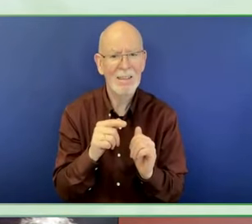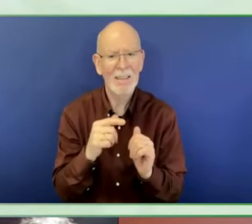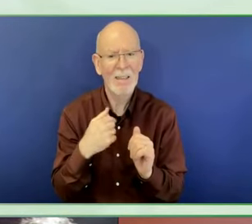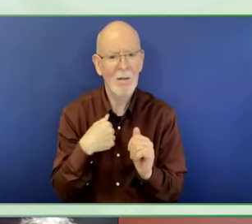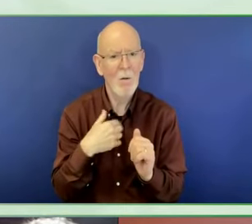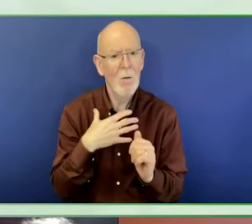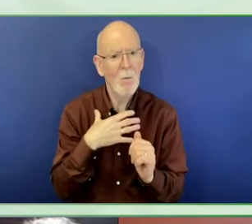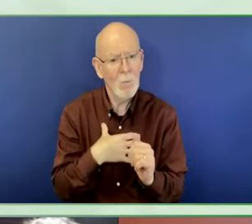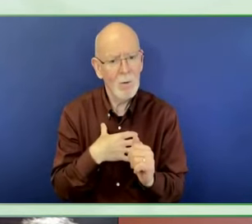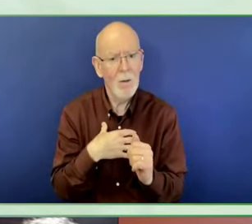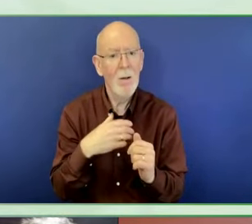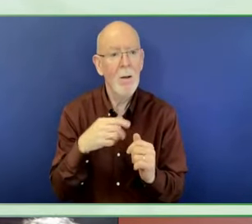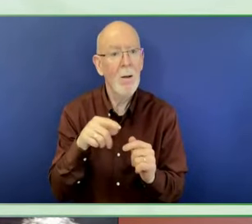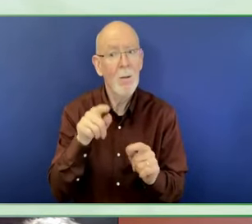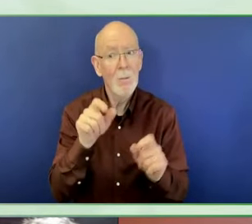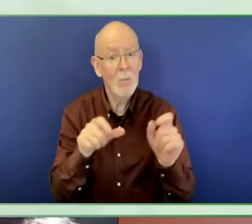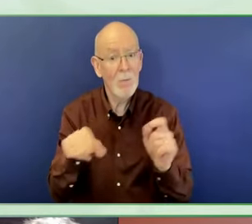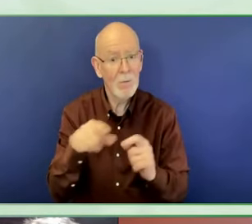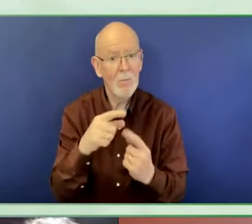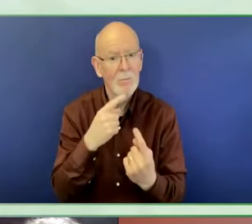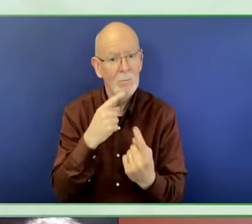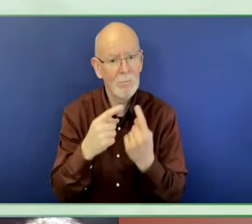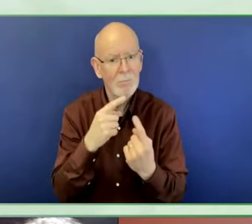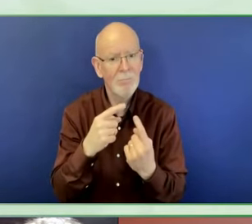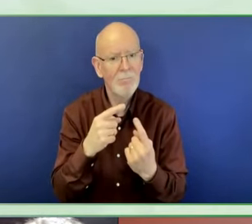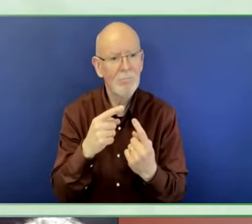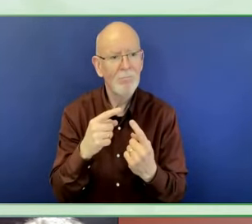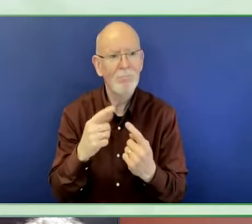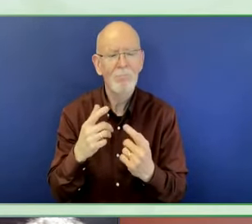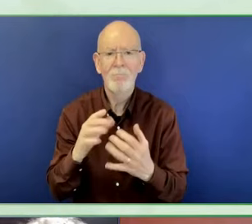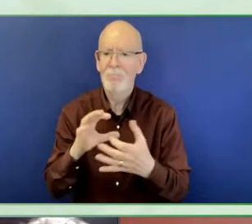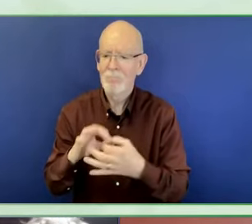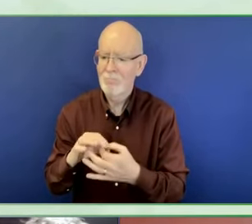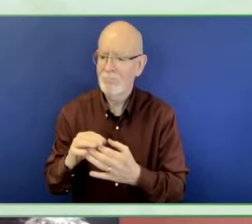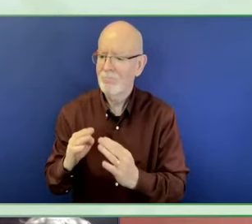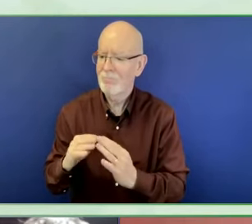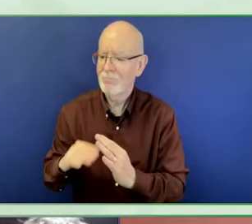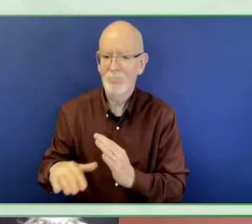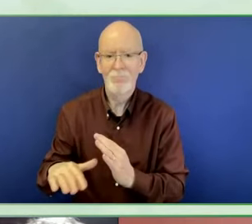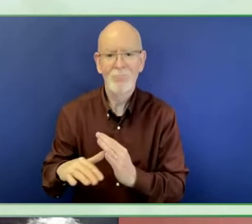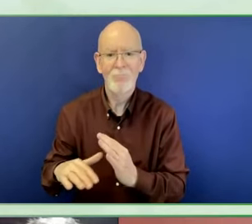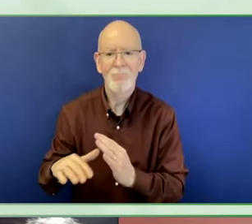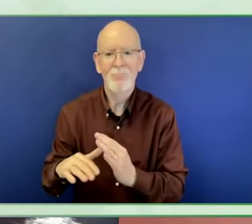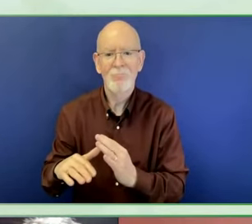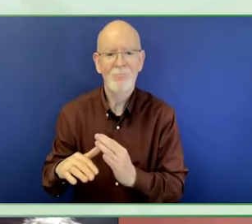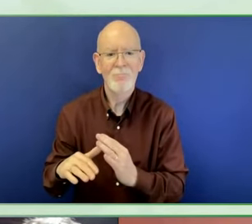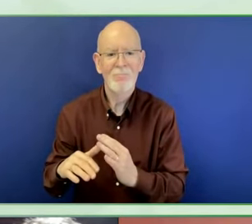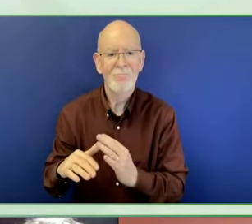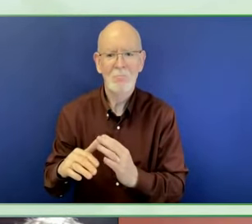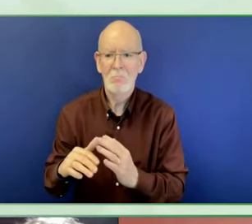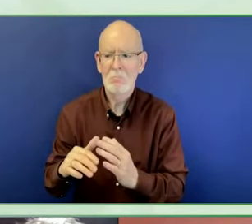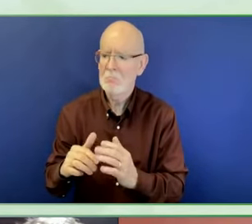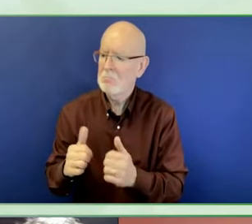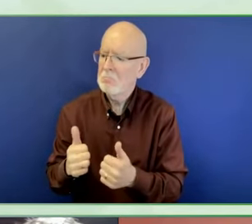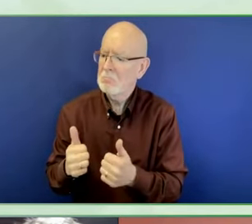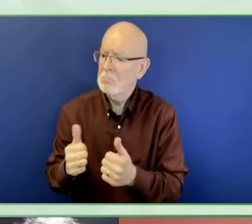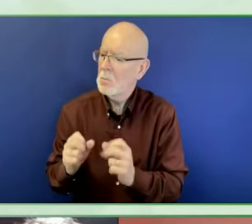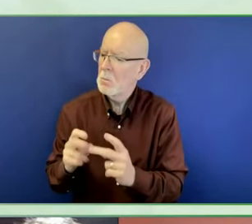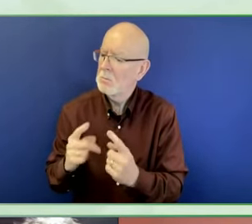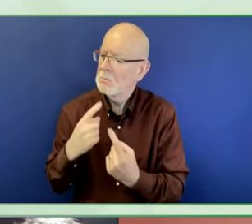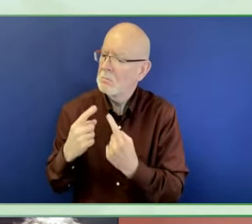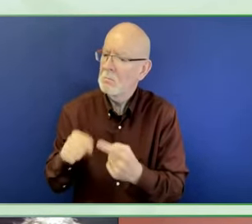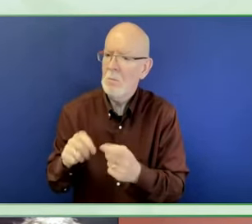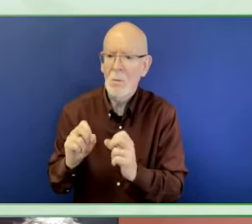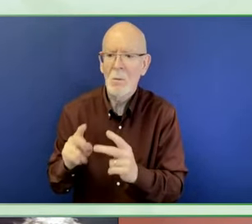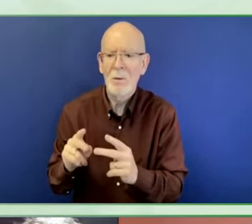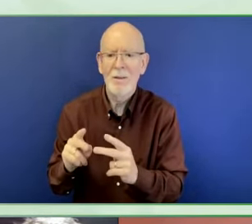medical, protective, you know, protection from abuse route, right? So more open-minded funders as well, I think, to talk about a more robust,